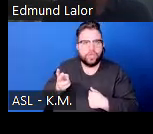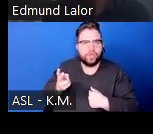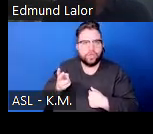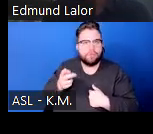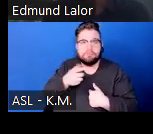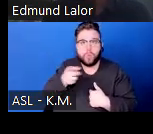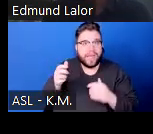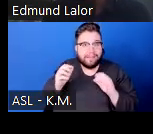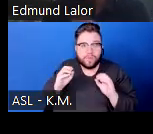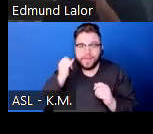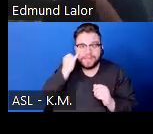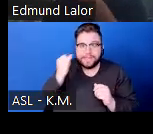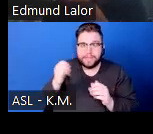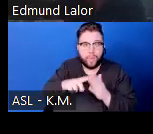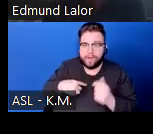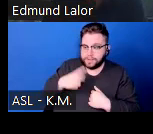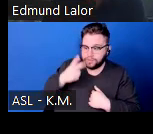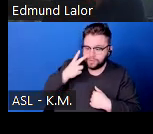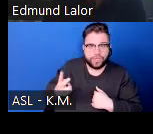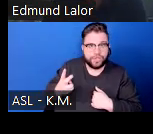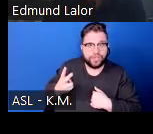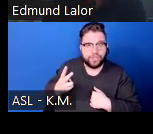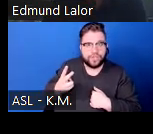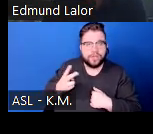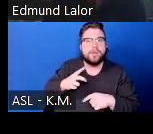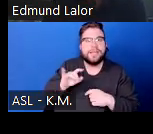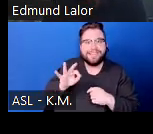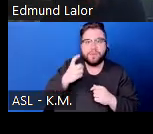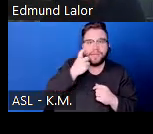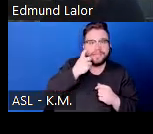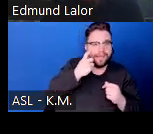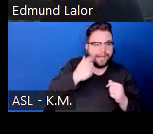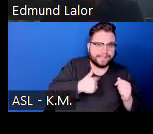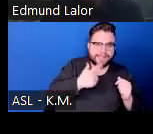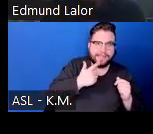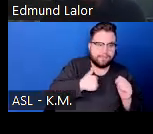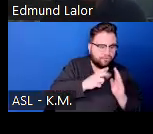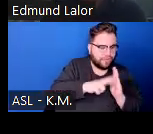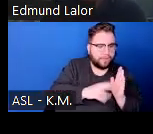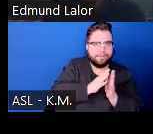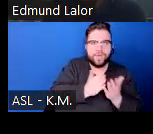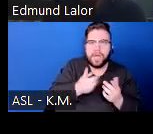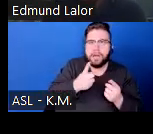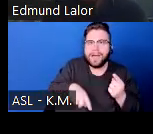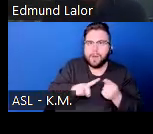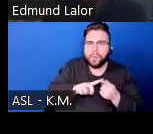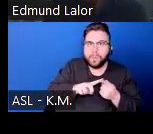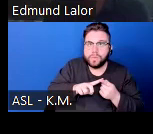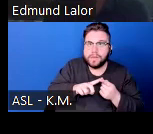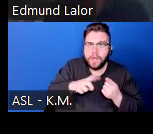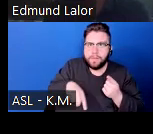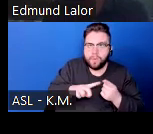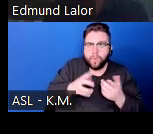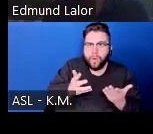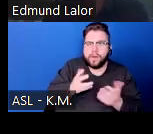good prediction in this case. Or if I said recently I read a book about, and again, very hard to predict what I'm going to say next. So